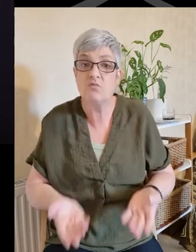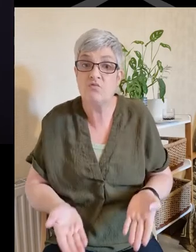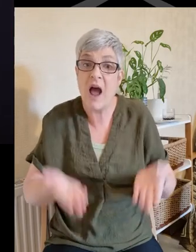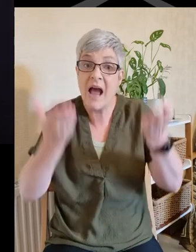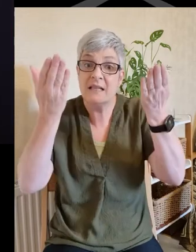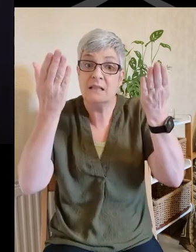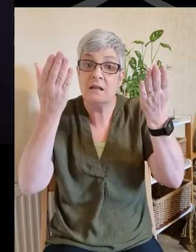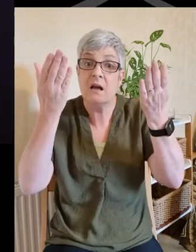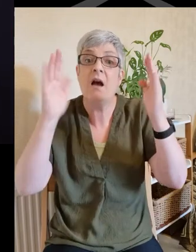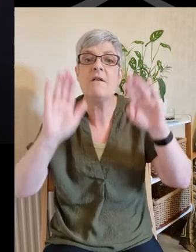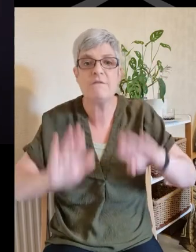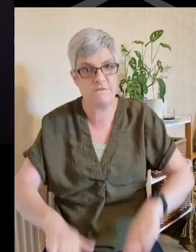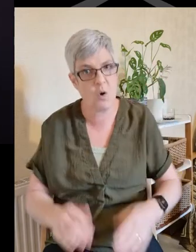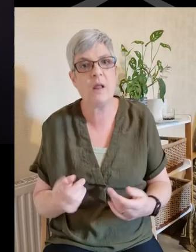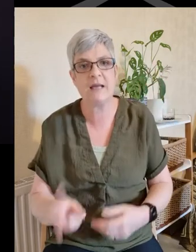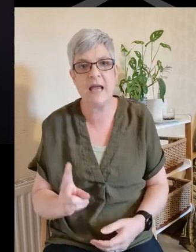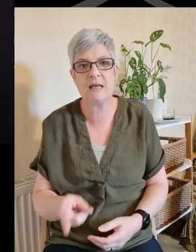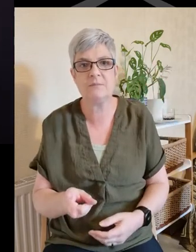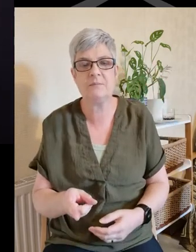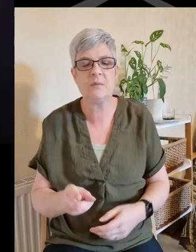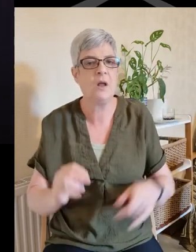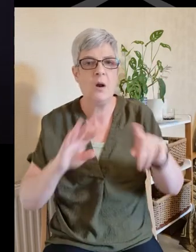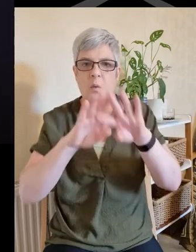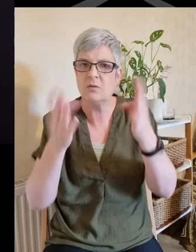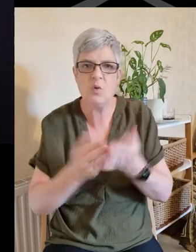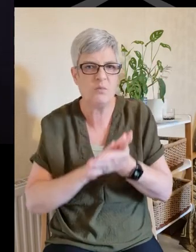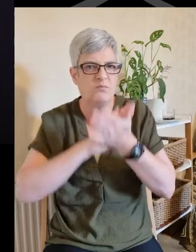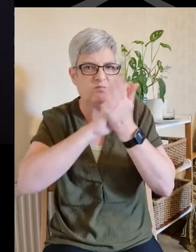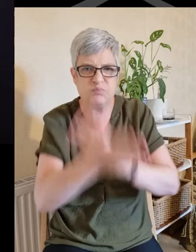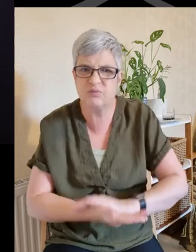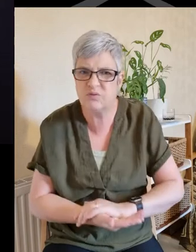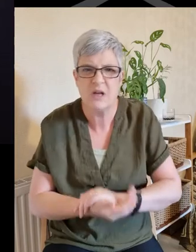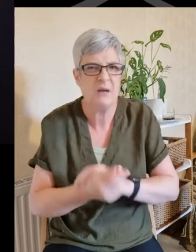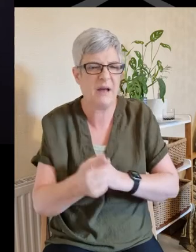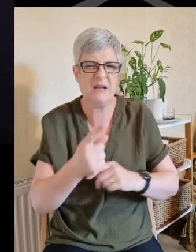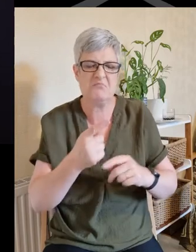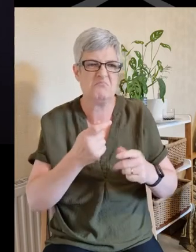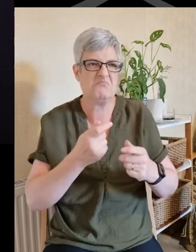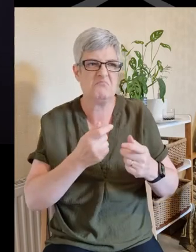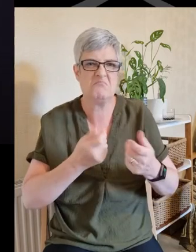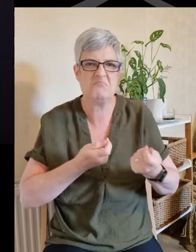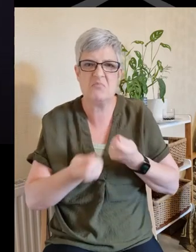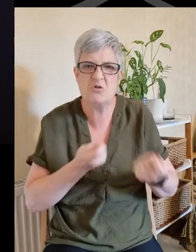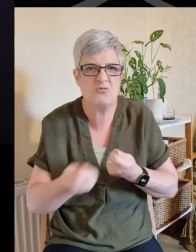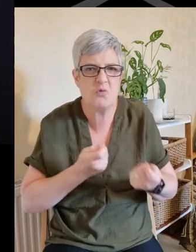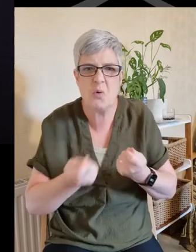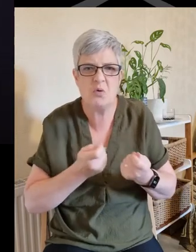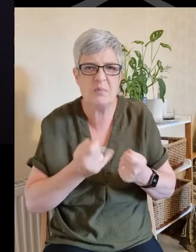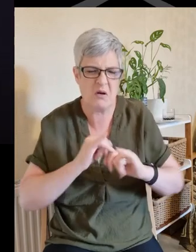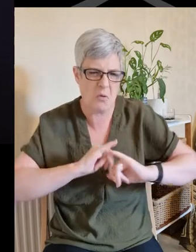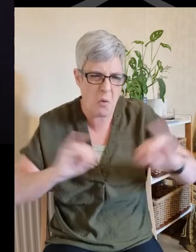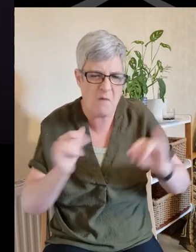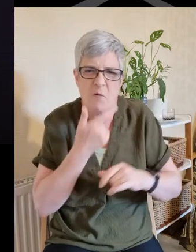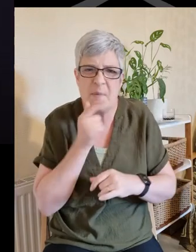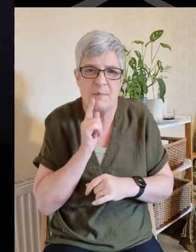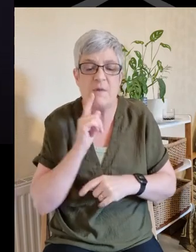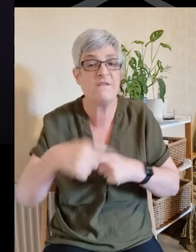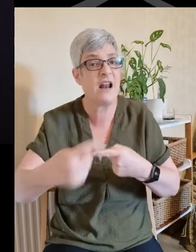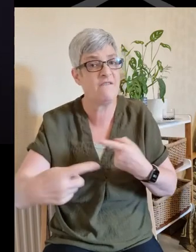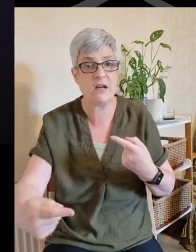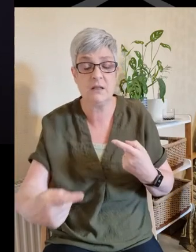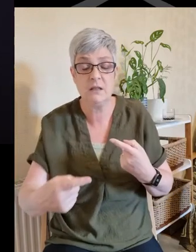The world is not going to be trampled and smashed by brutal, immoral regimes forever. A day will